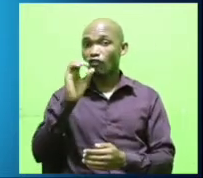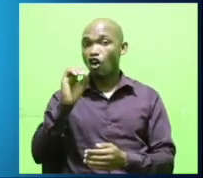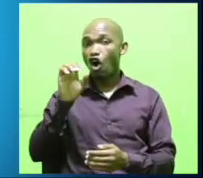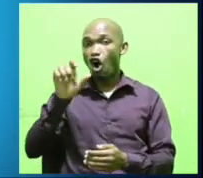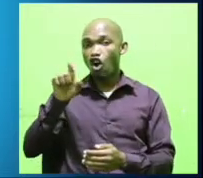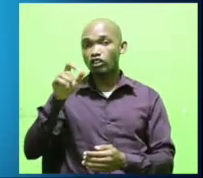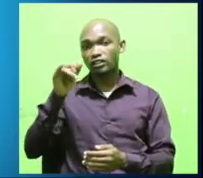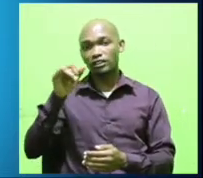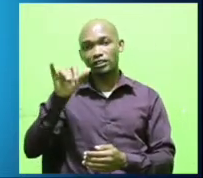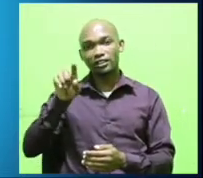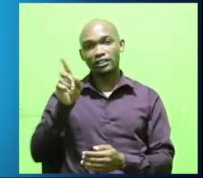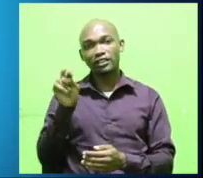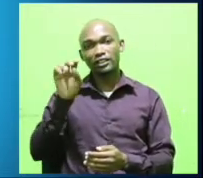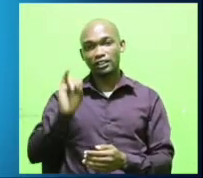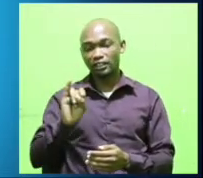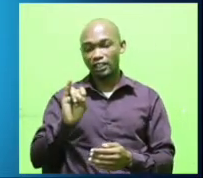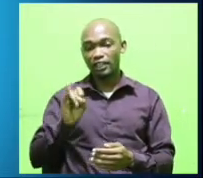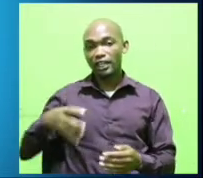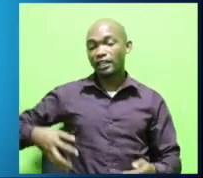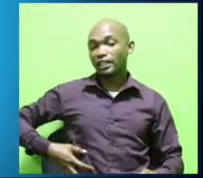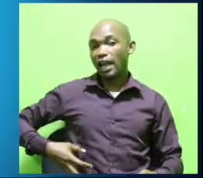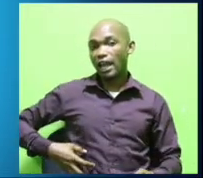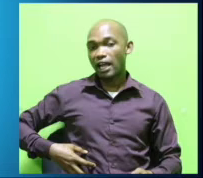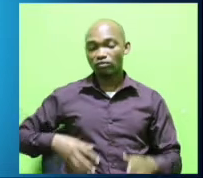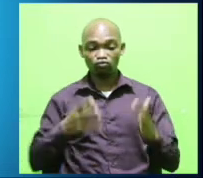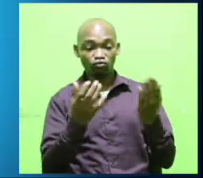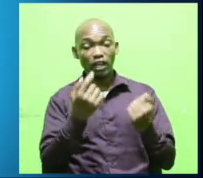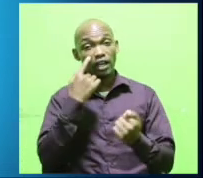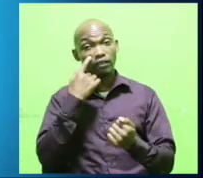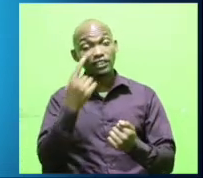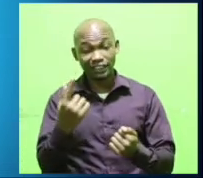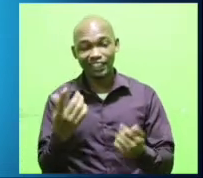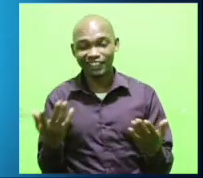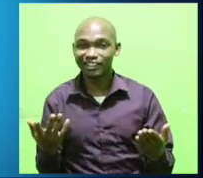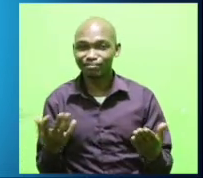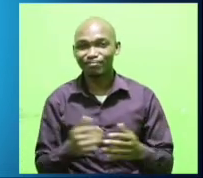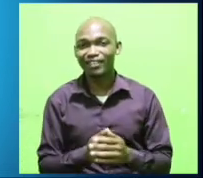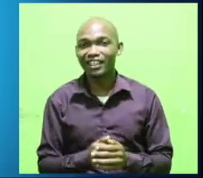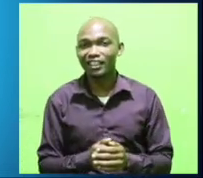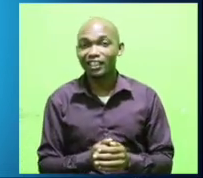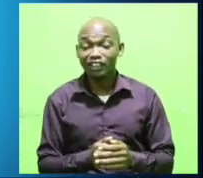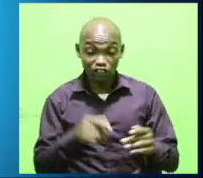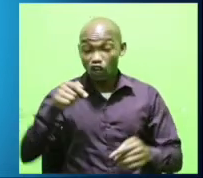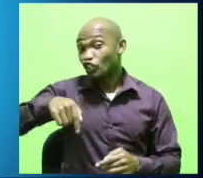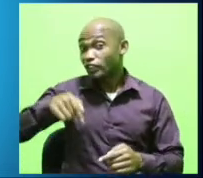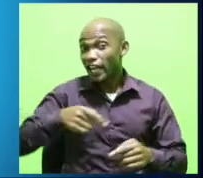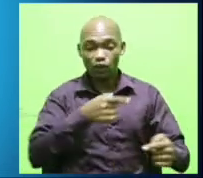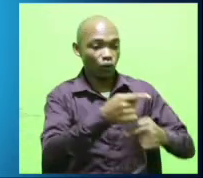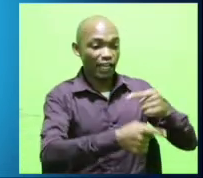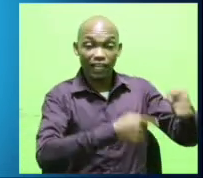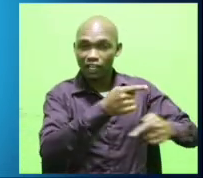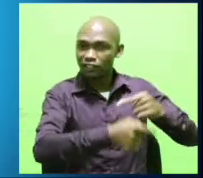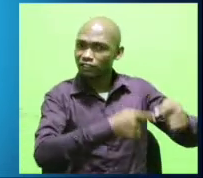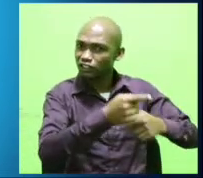carbon dioxide in the lungs and what happens to the muscles associated with lungs. We